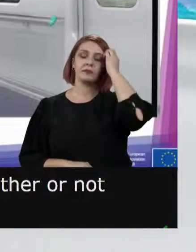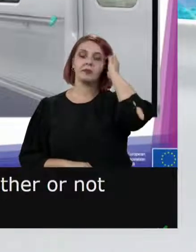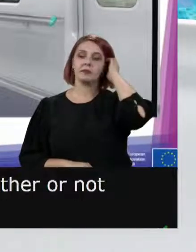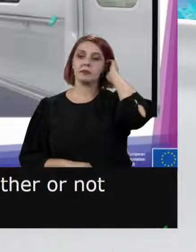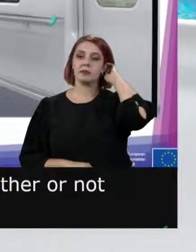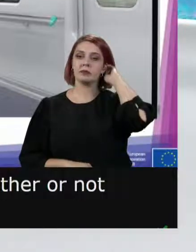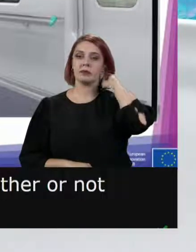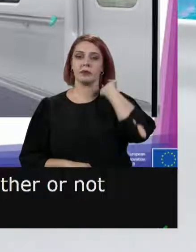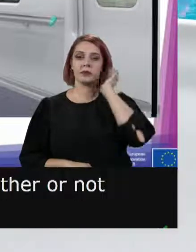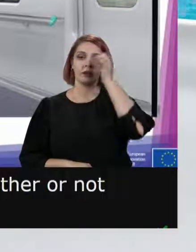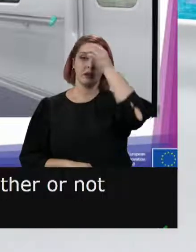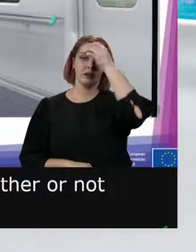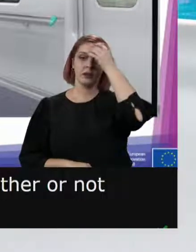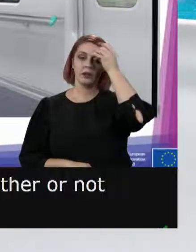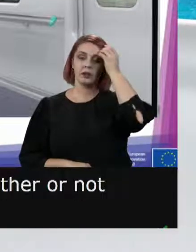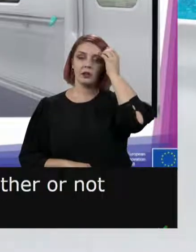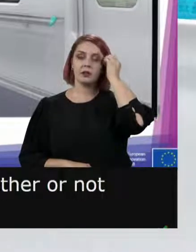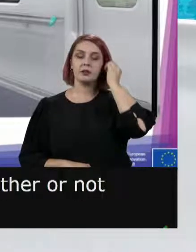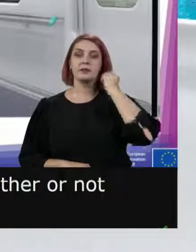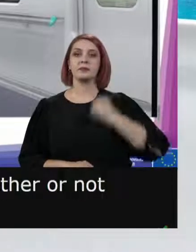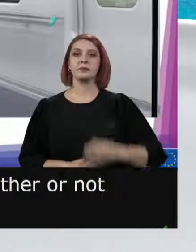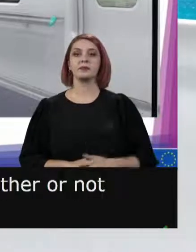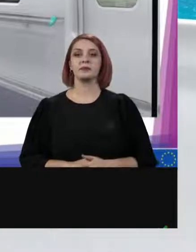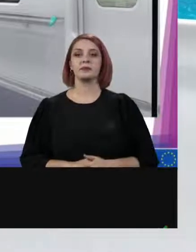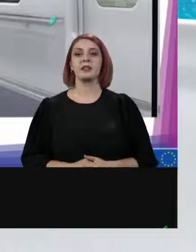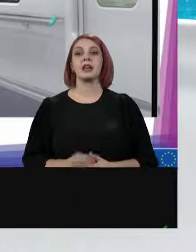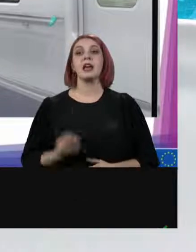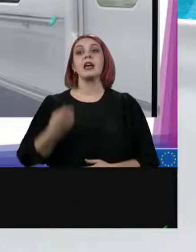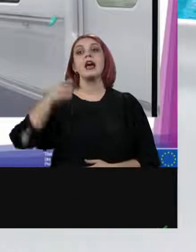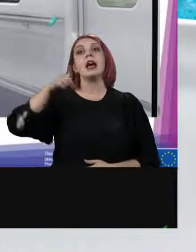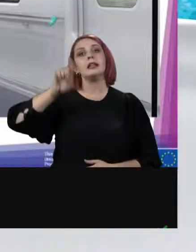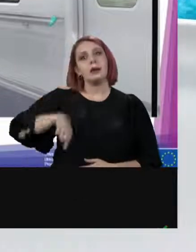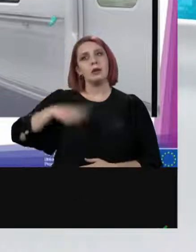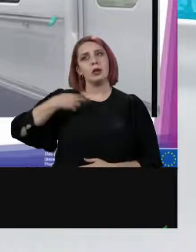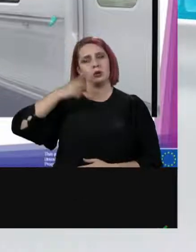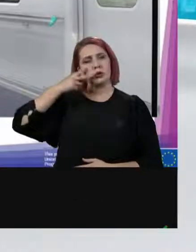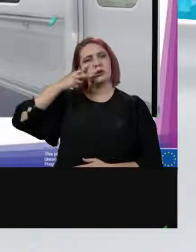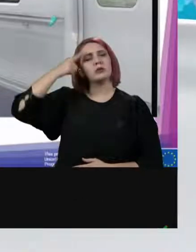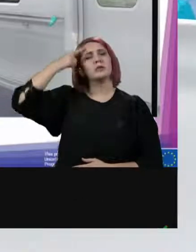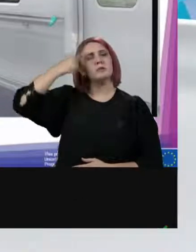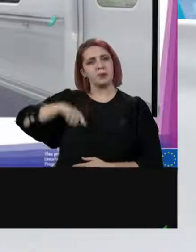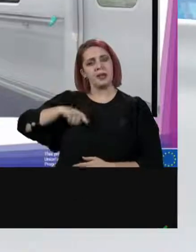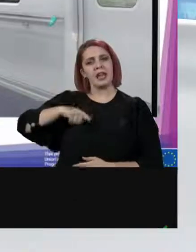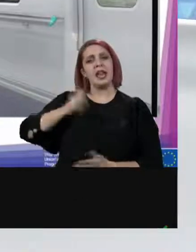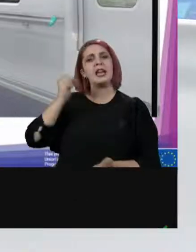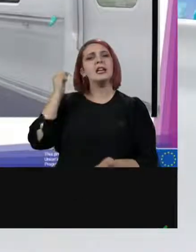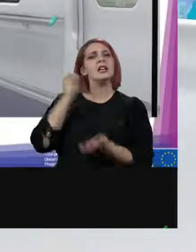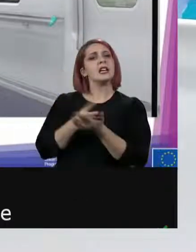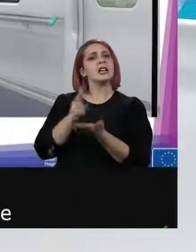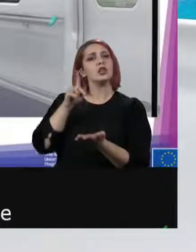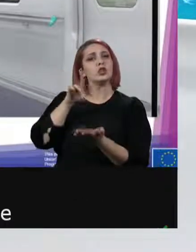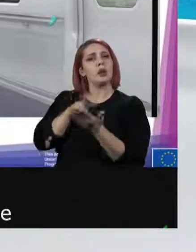We also recognized that one of the challenges that we faced was understanding the restrictions